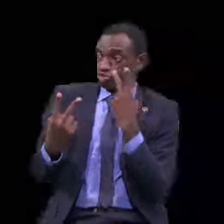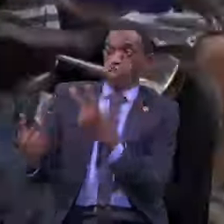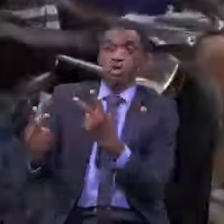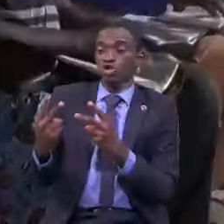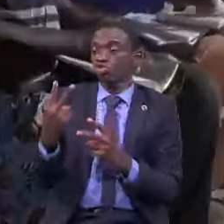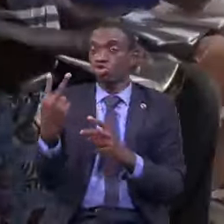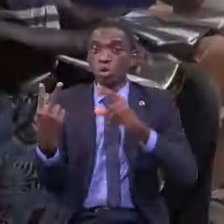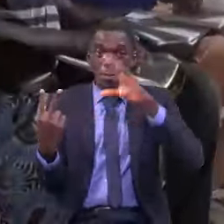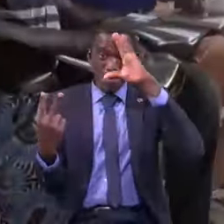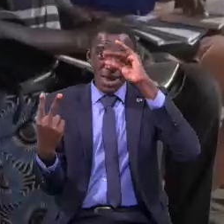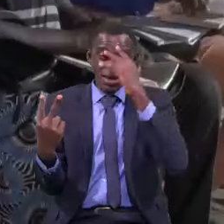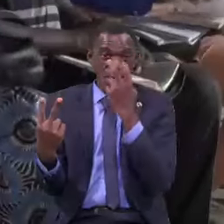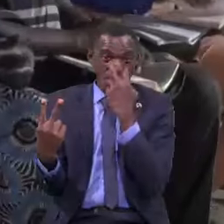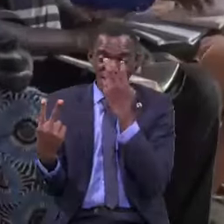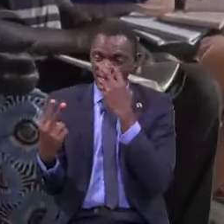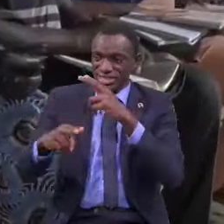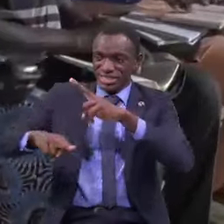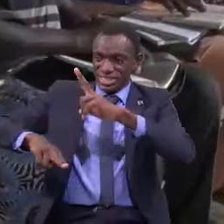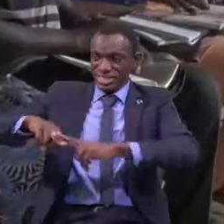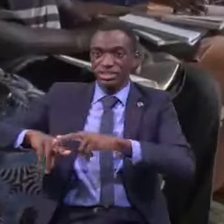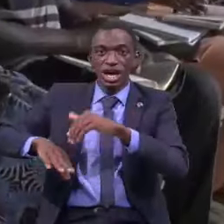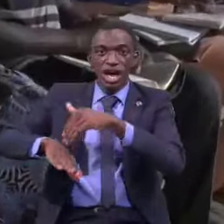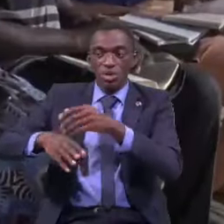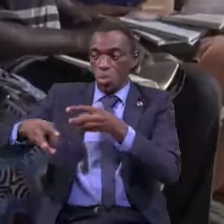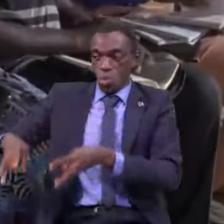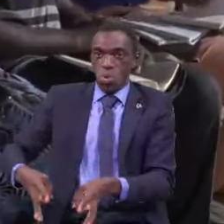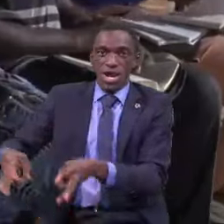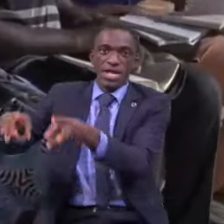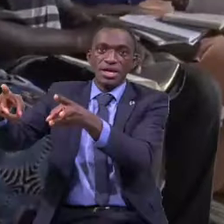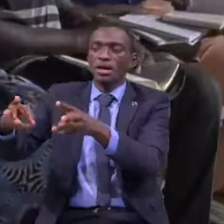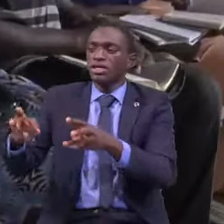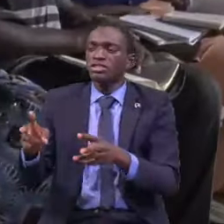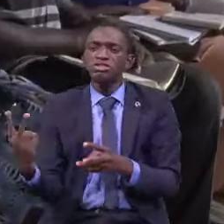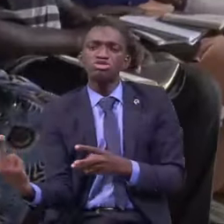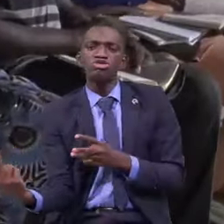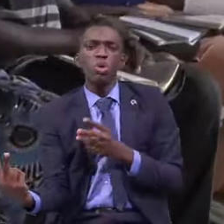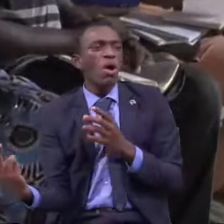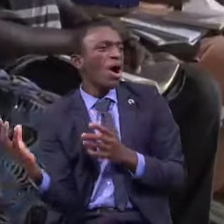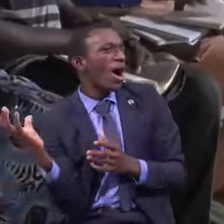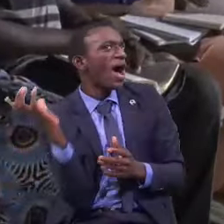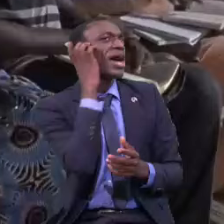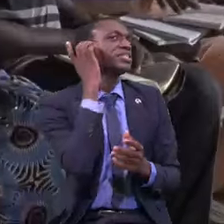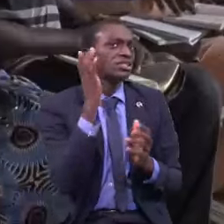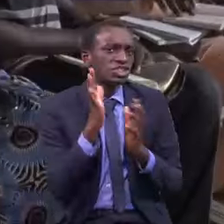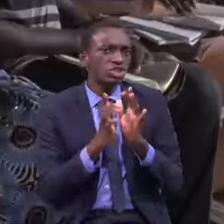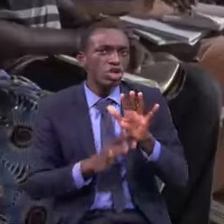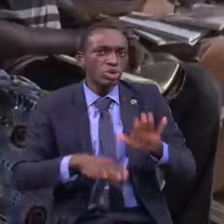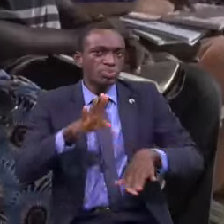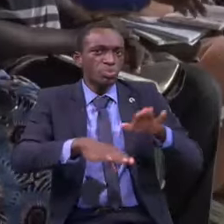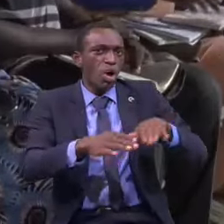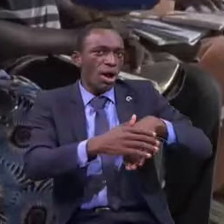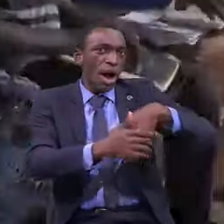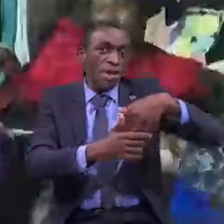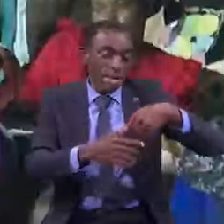wayside, when they heard that Jesus passed by, they cried out, saying, have mercy